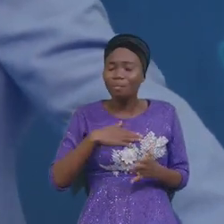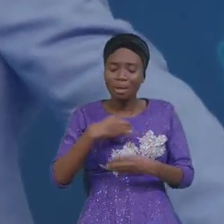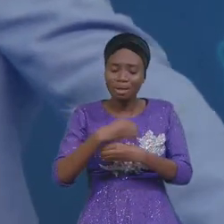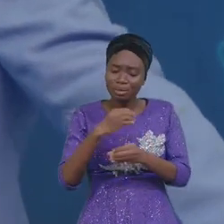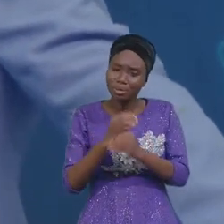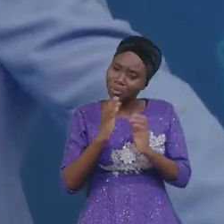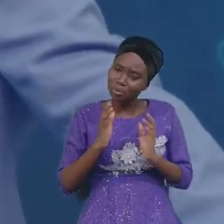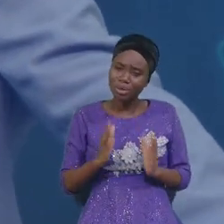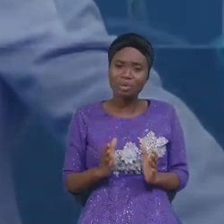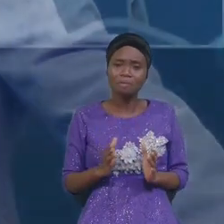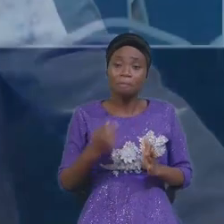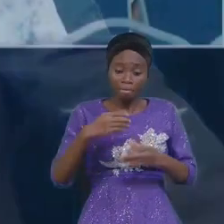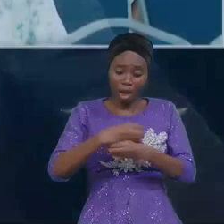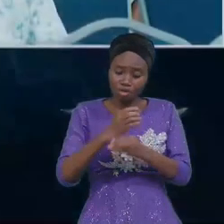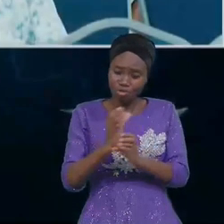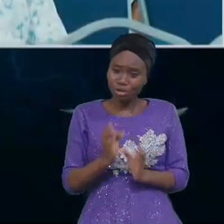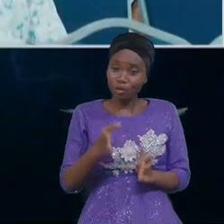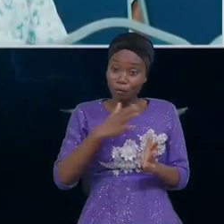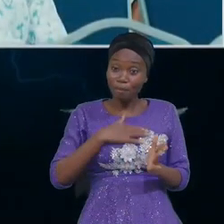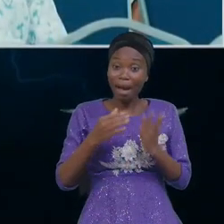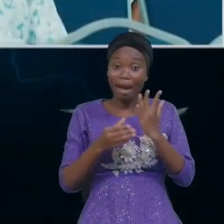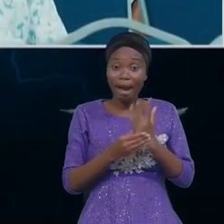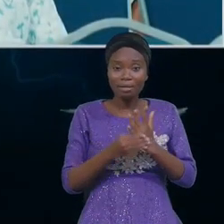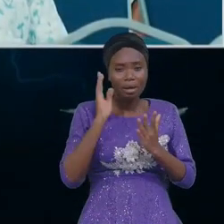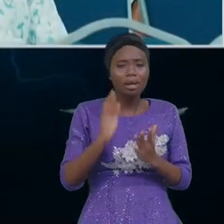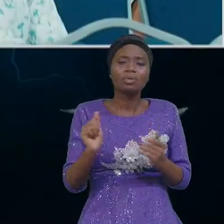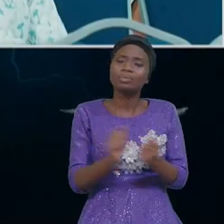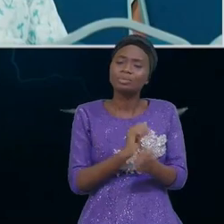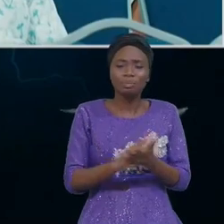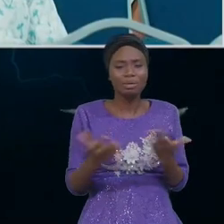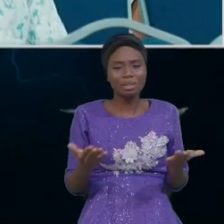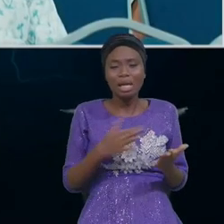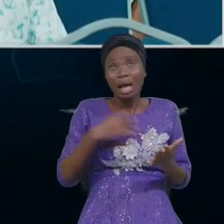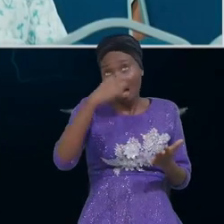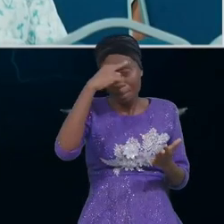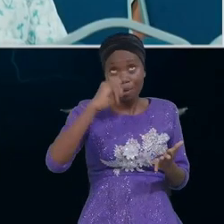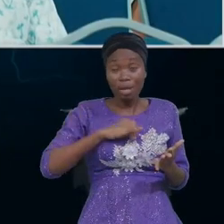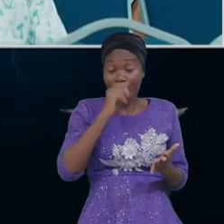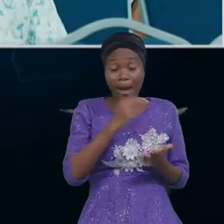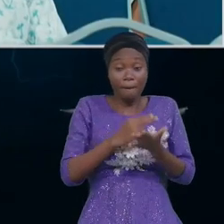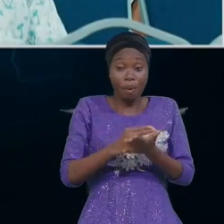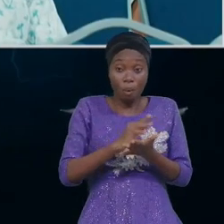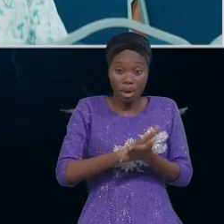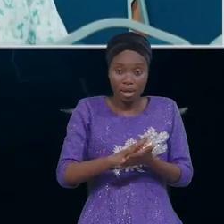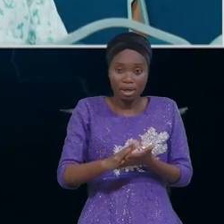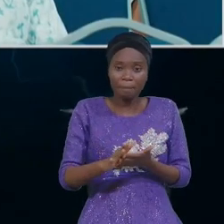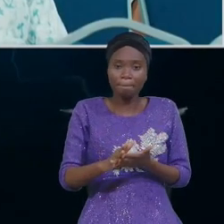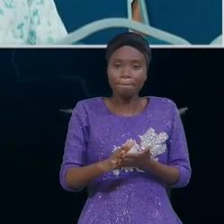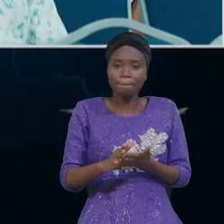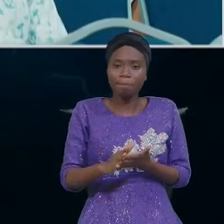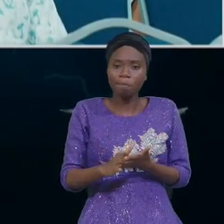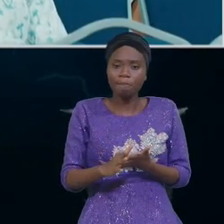the creation of my hand, will perish. And because I'm a holy God, I have to punish sin. If